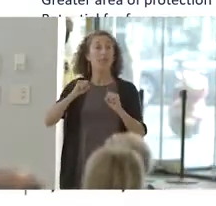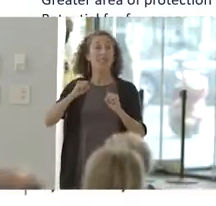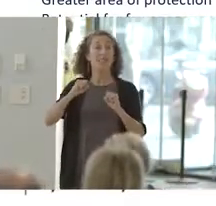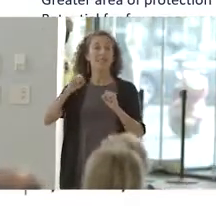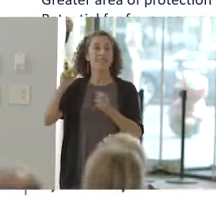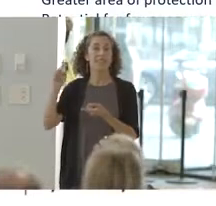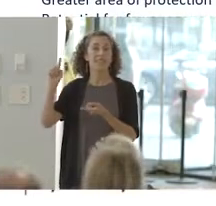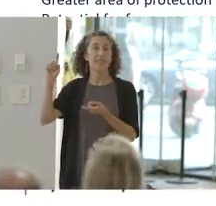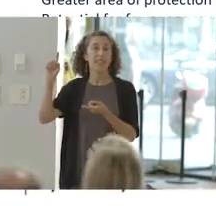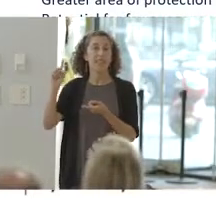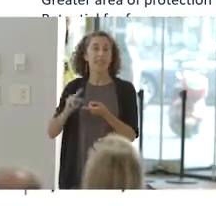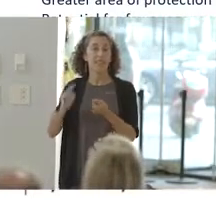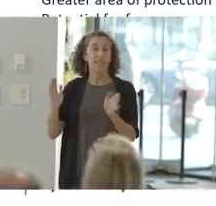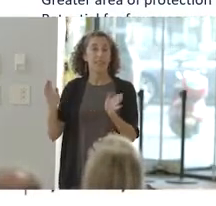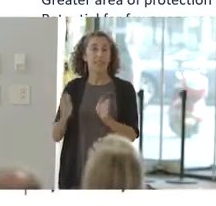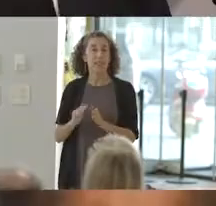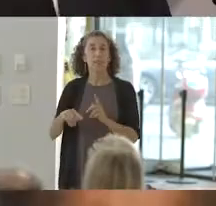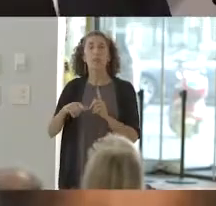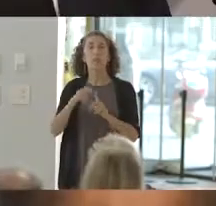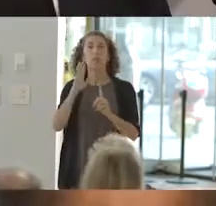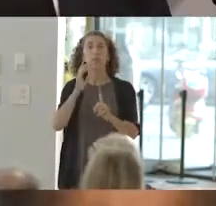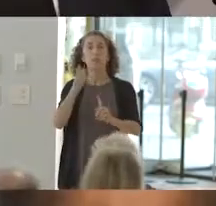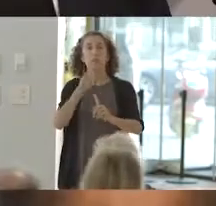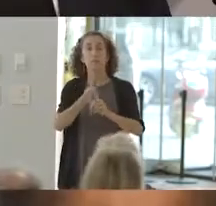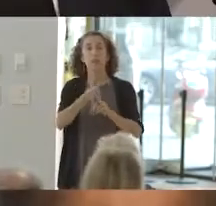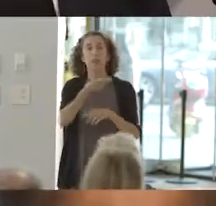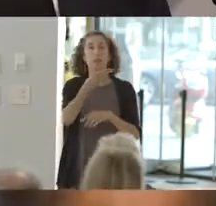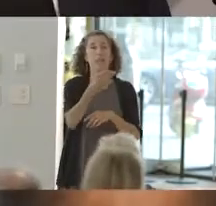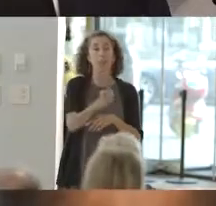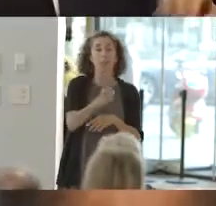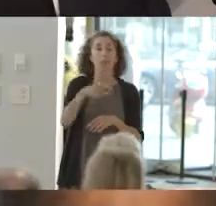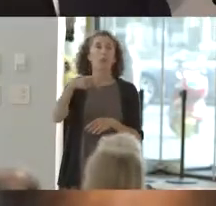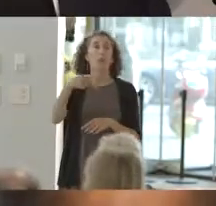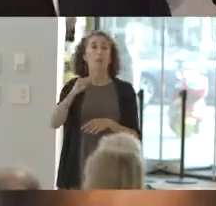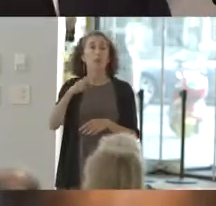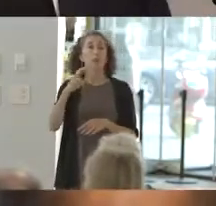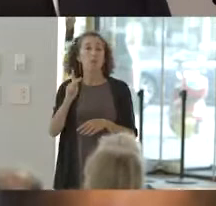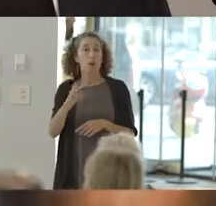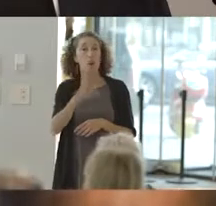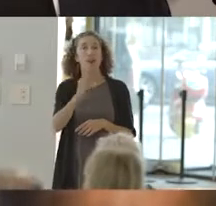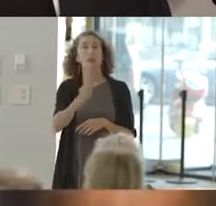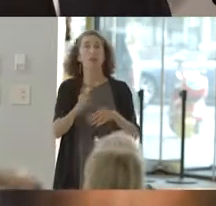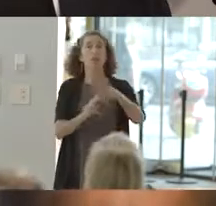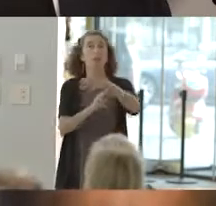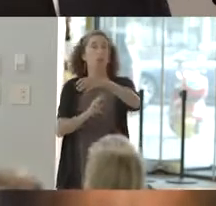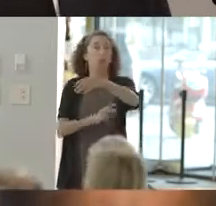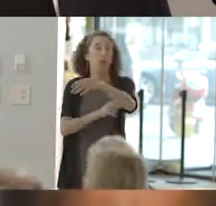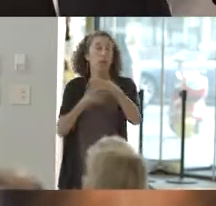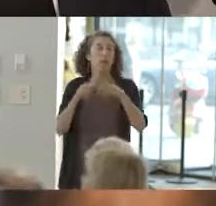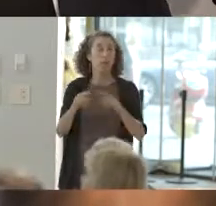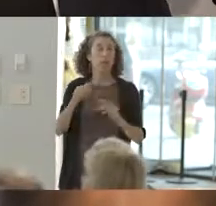additional impacts on Stuyvesant High School, Washington Market Park, and potential limitations to the Tribeca Bridge during its